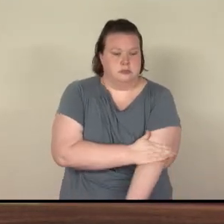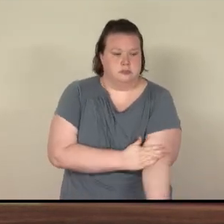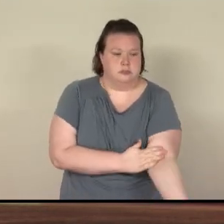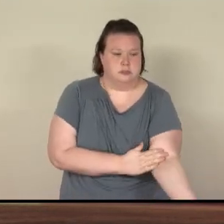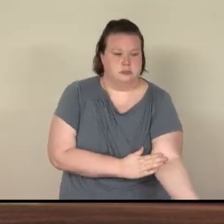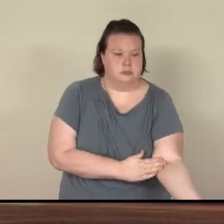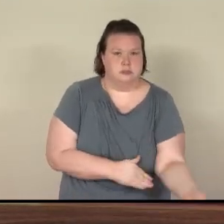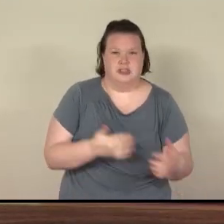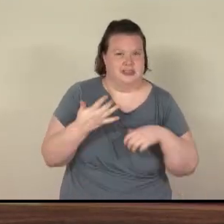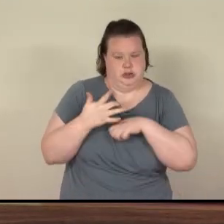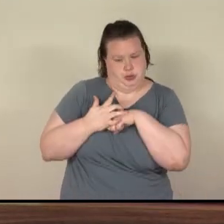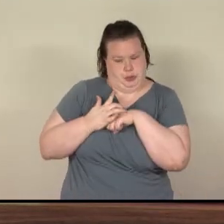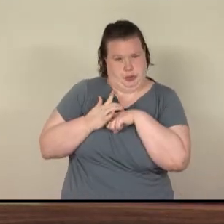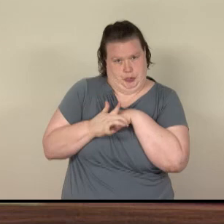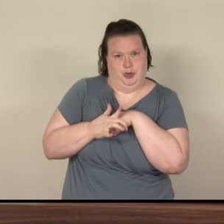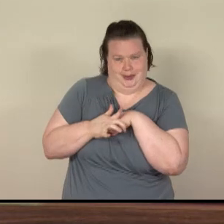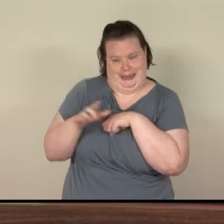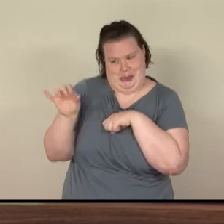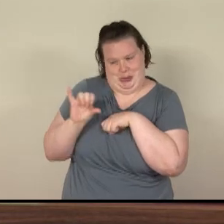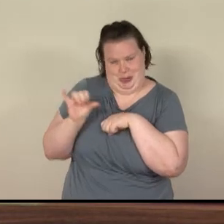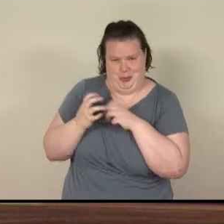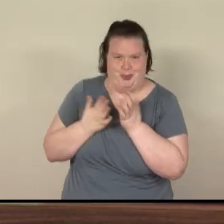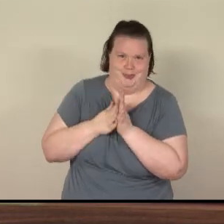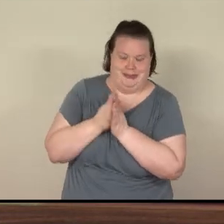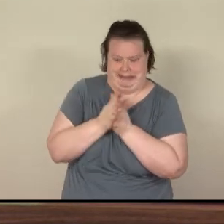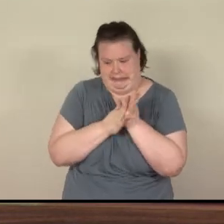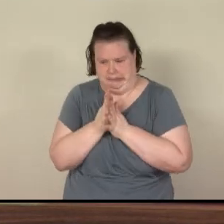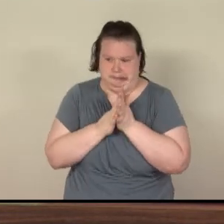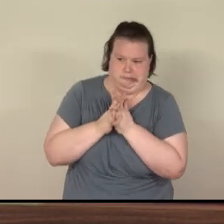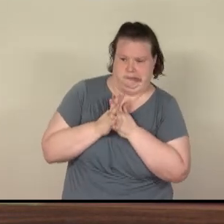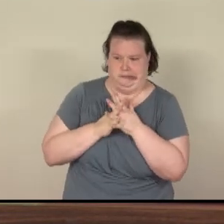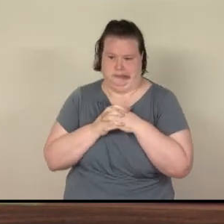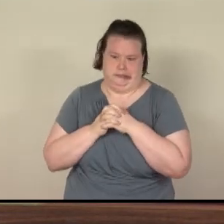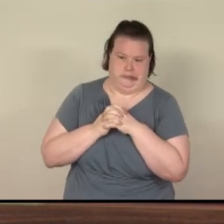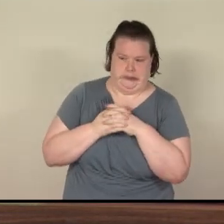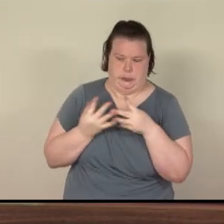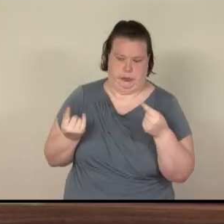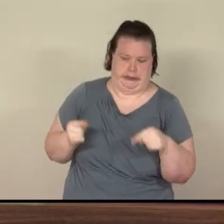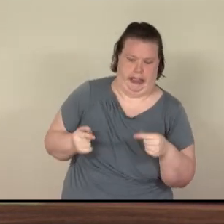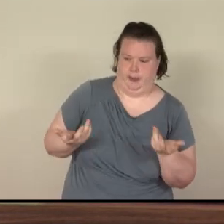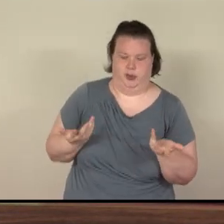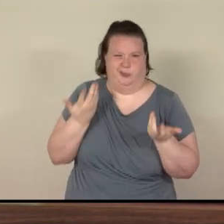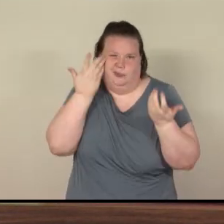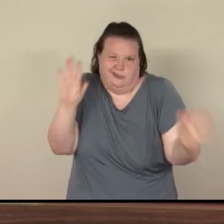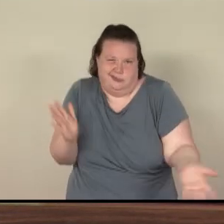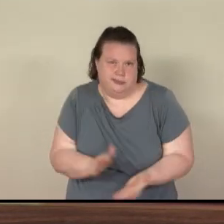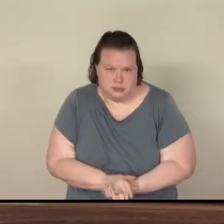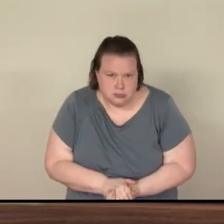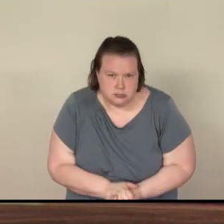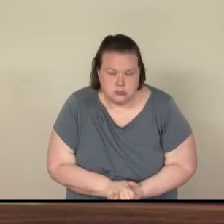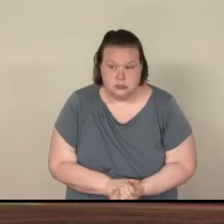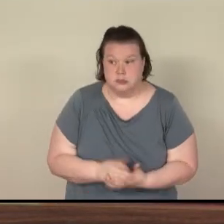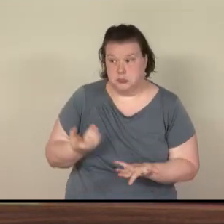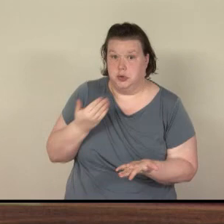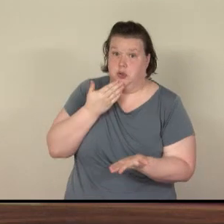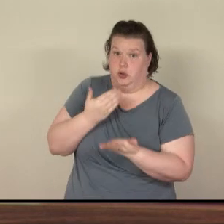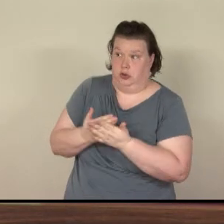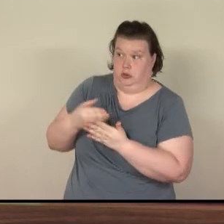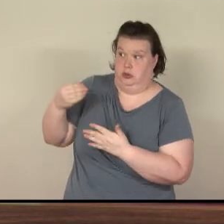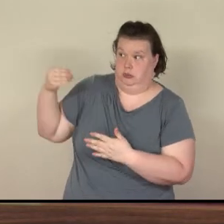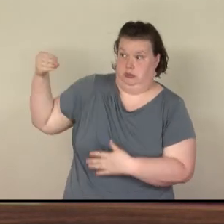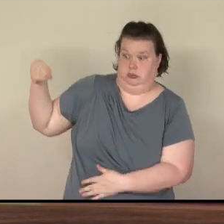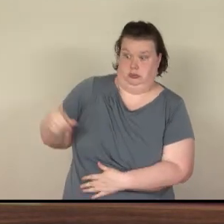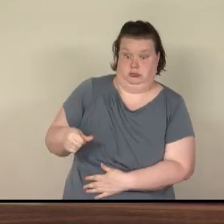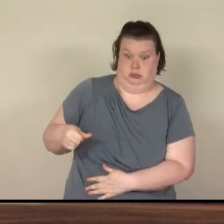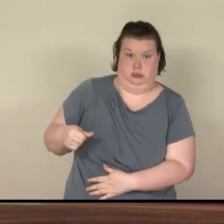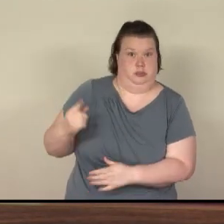that's still early in the process too, so we're not quite sure where that will land, but that's a good investment. And the